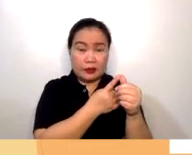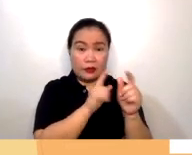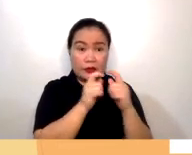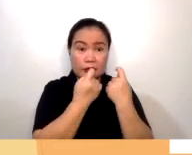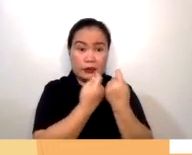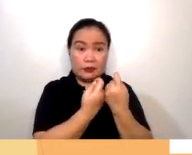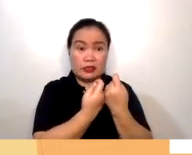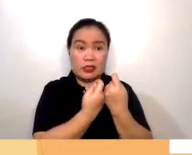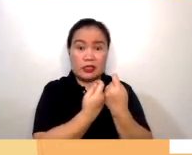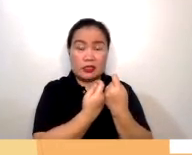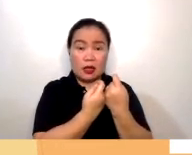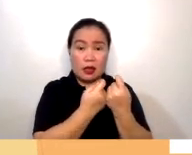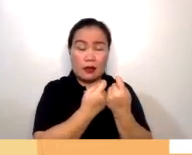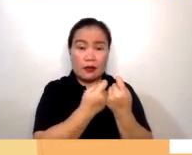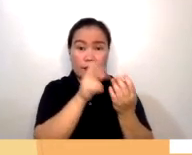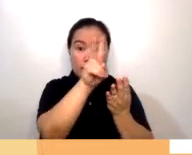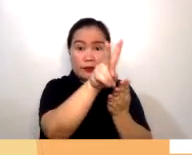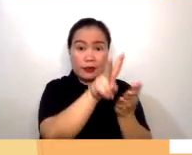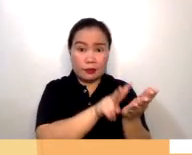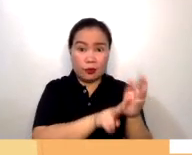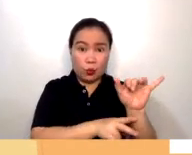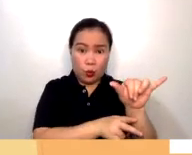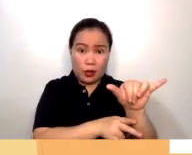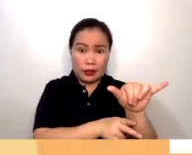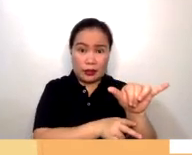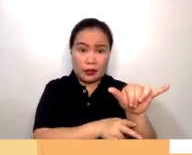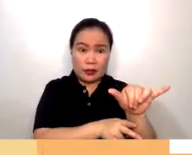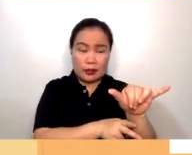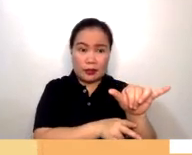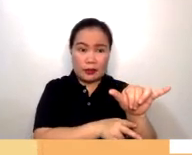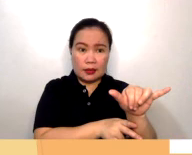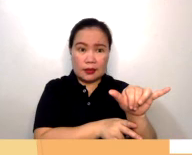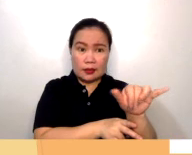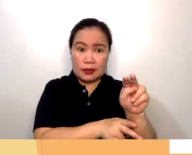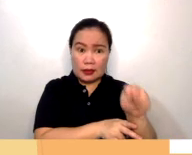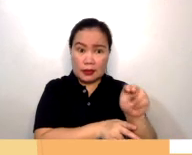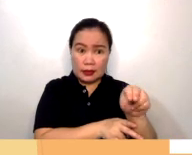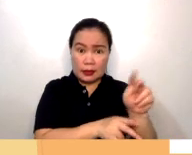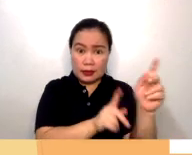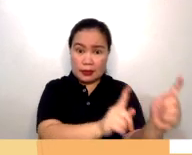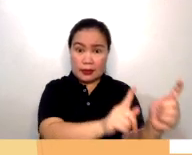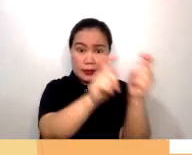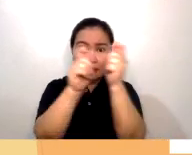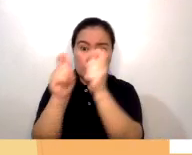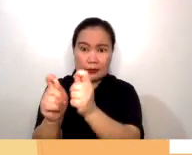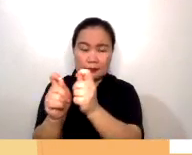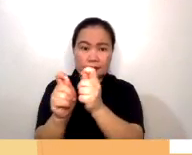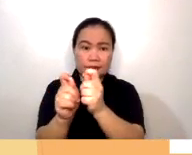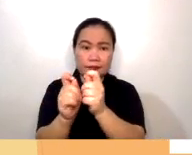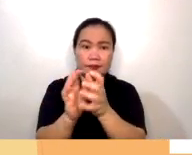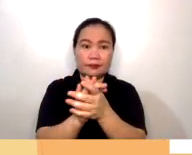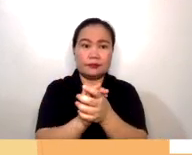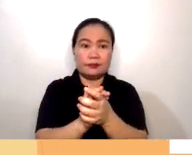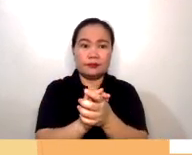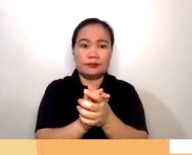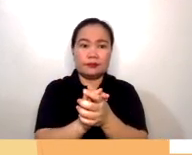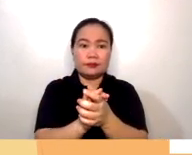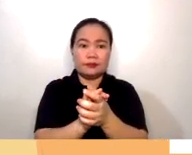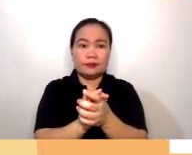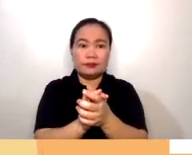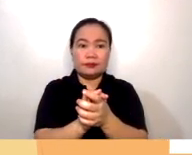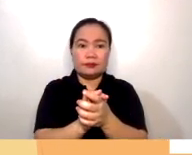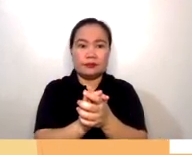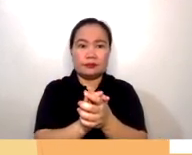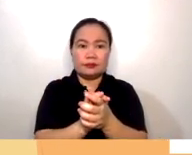ay variable y. Kailangan natin ilipat o kailangan natin magkaroon